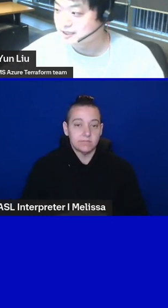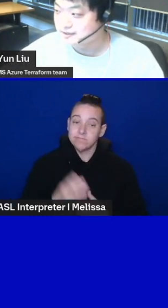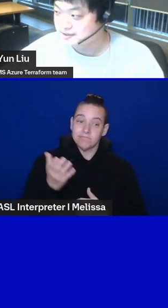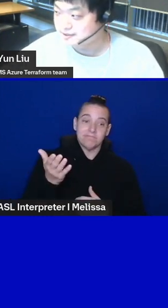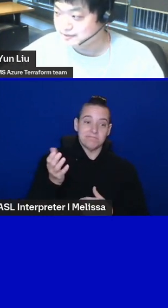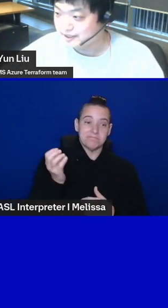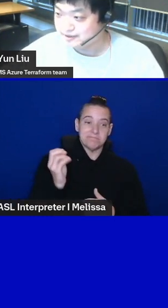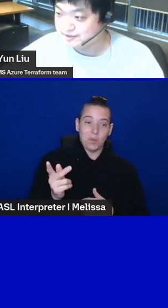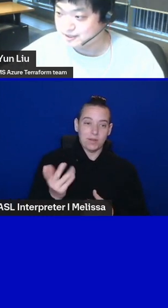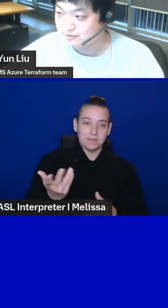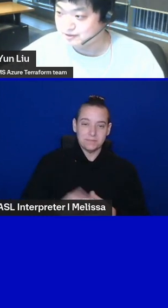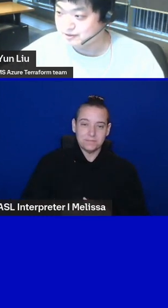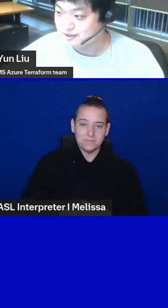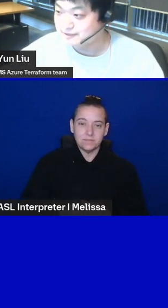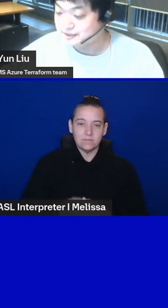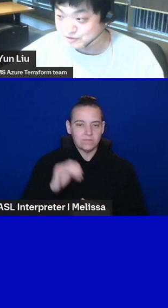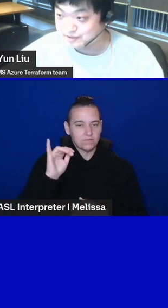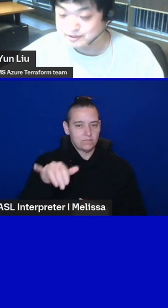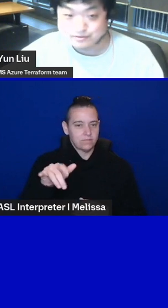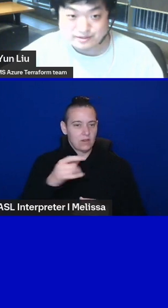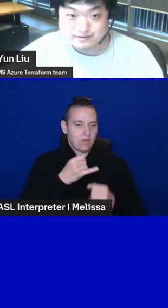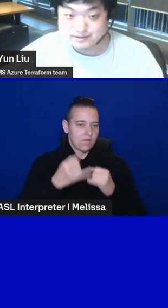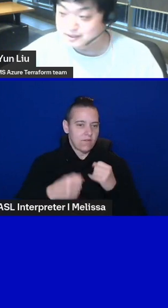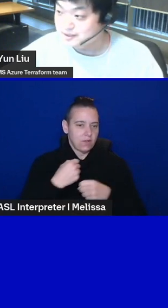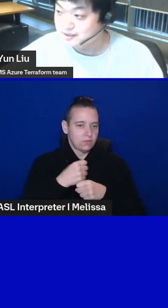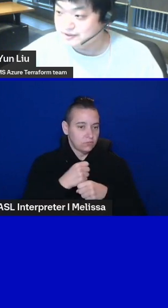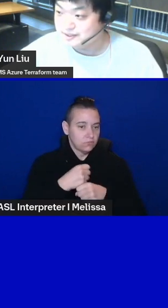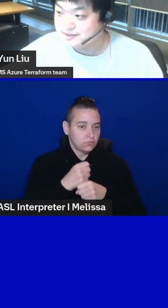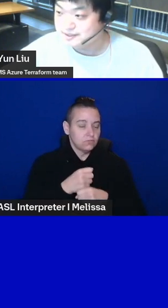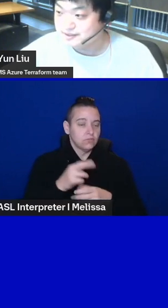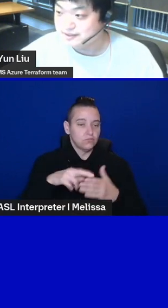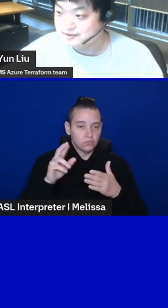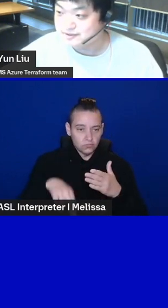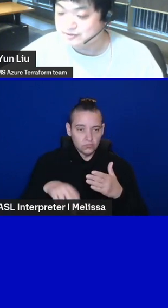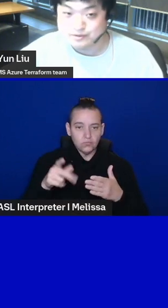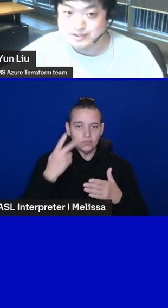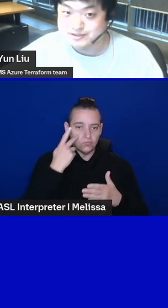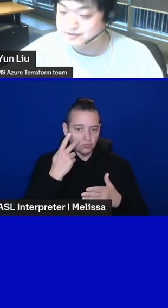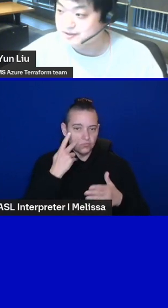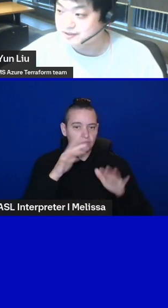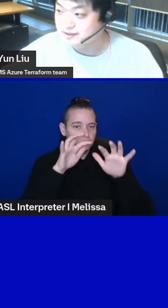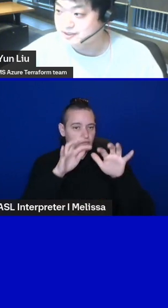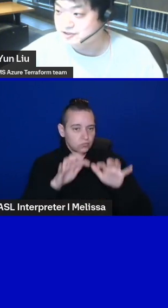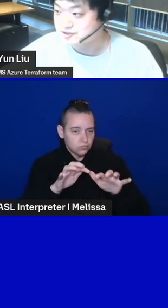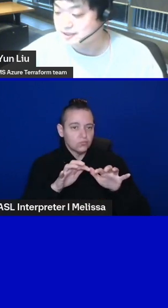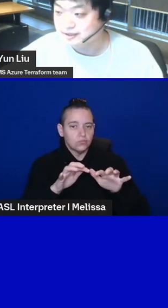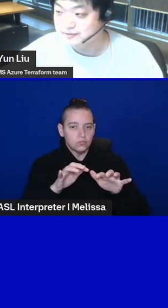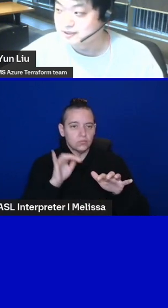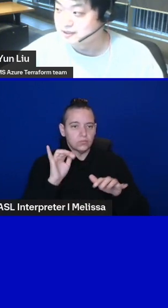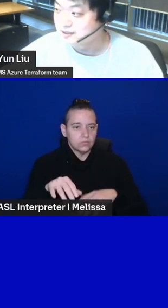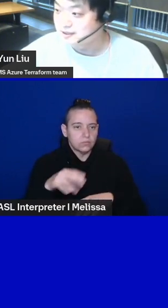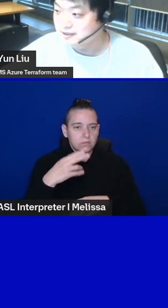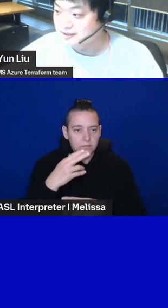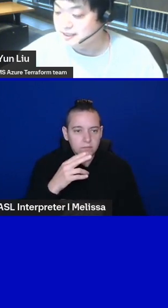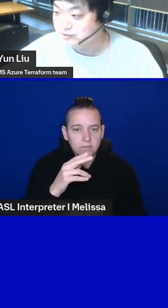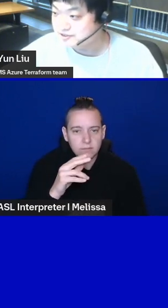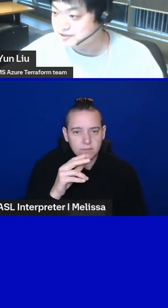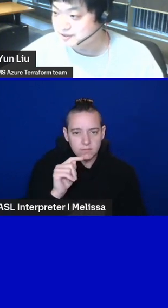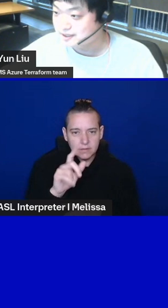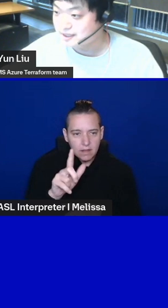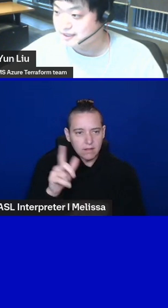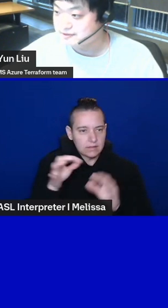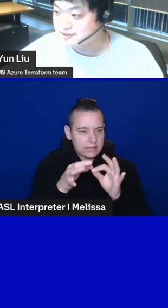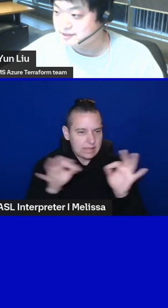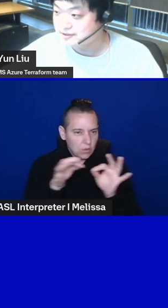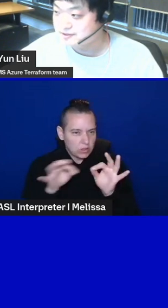Okay, so here's our final generated result. You can see we render the HCL